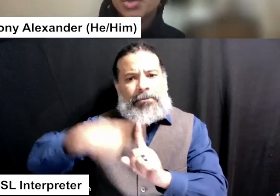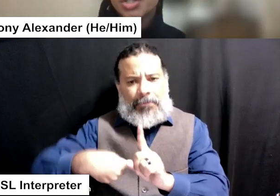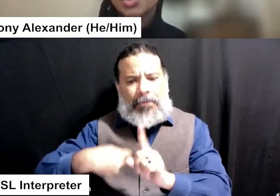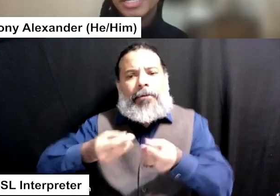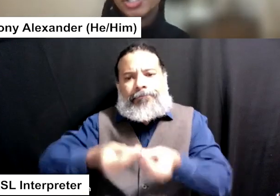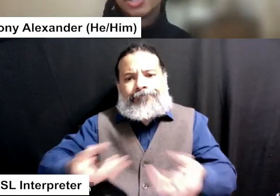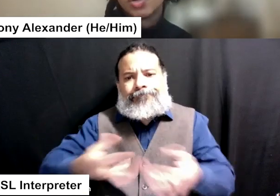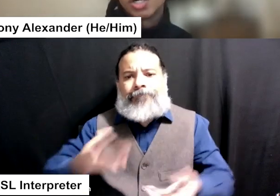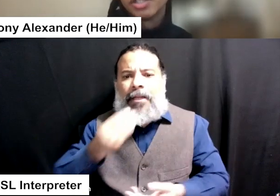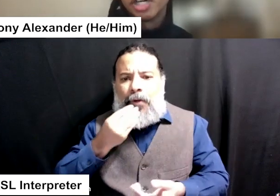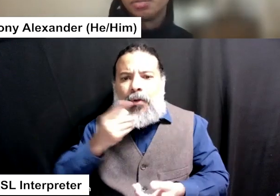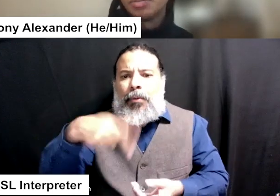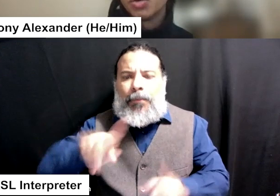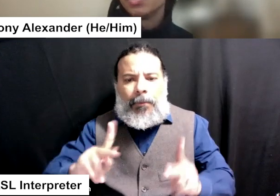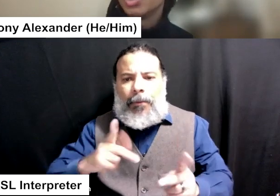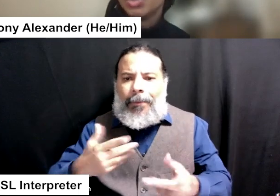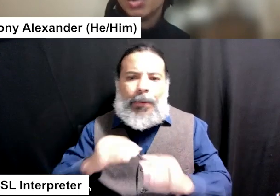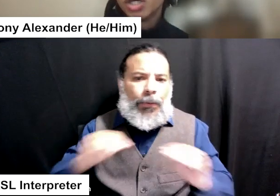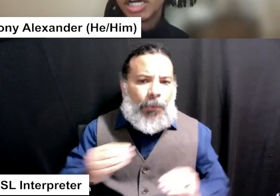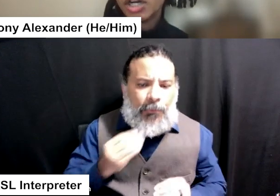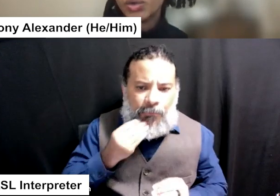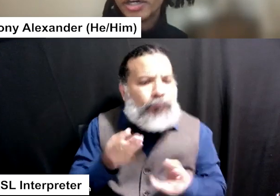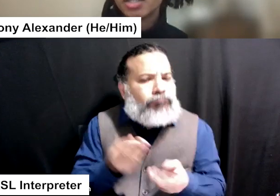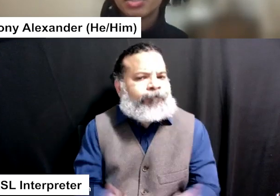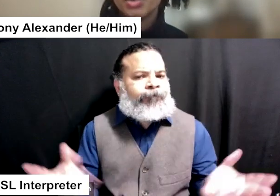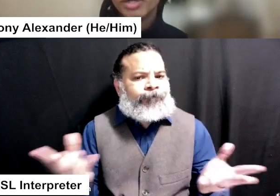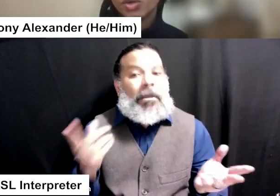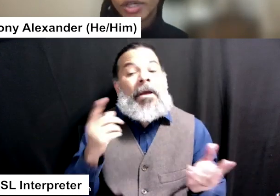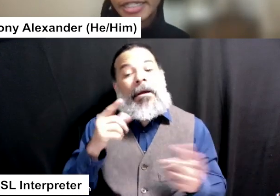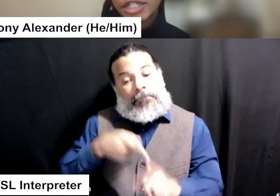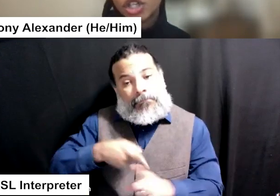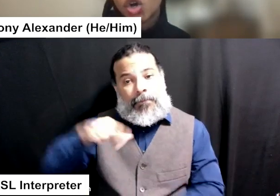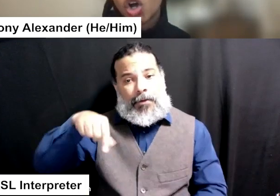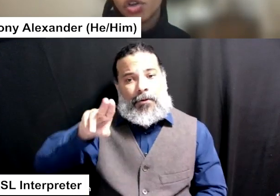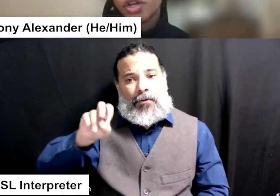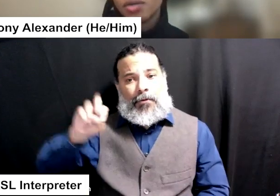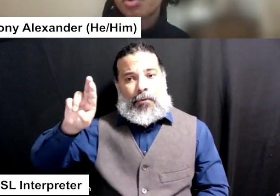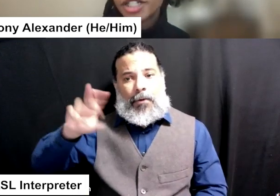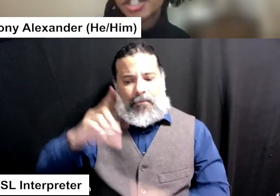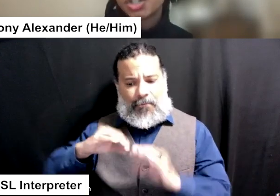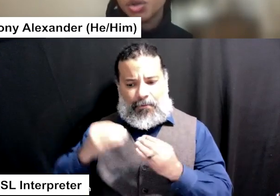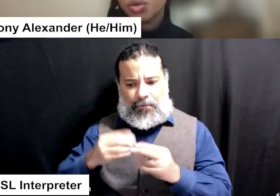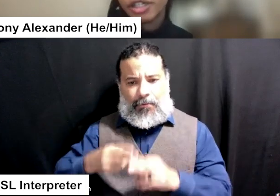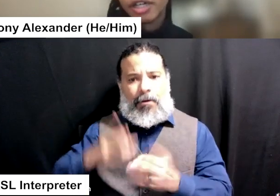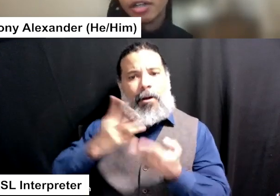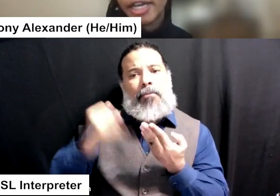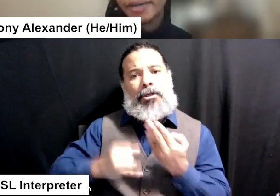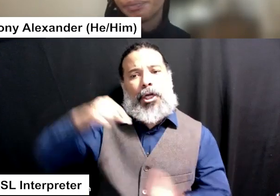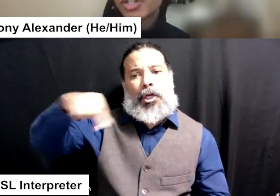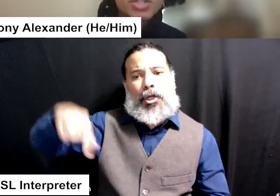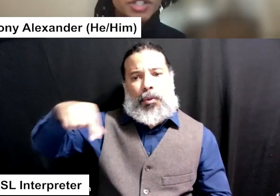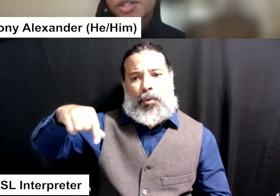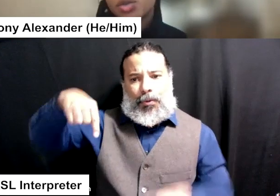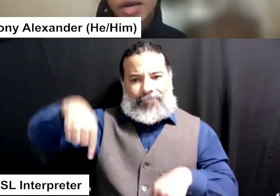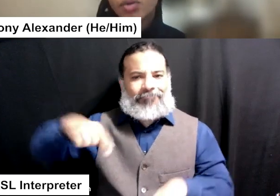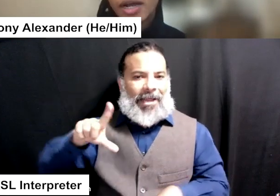distributing food to insecure young people who are queer through an organization called Project Q here in LA.